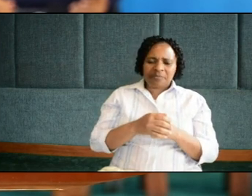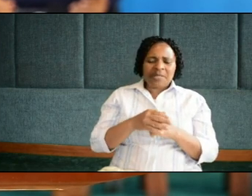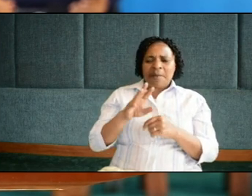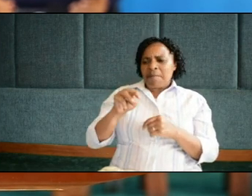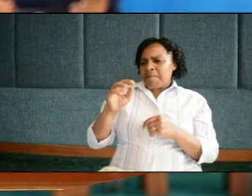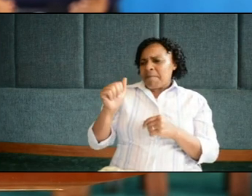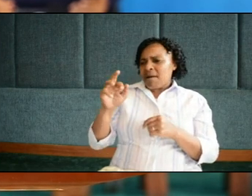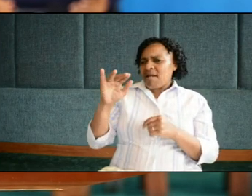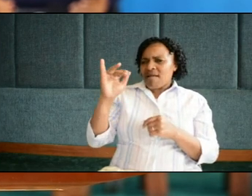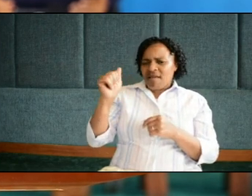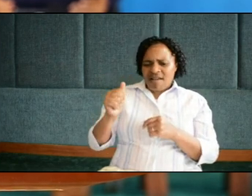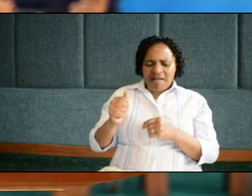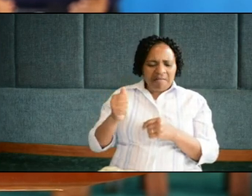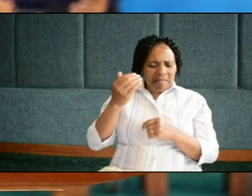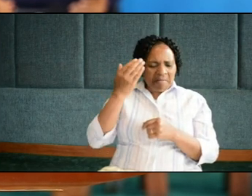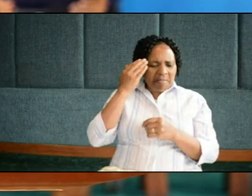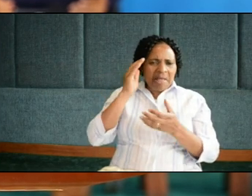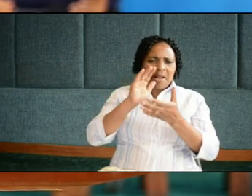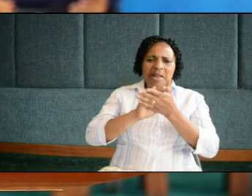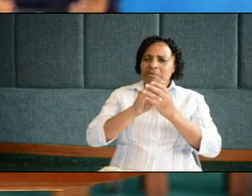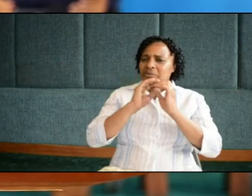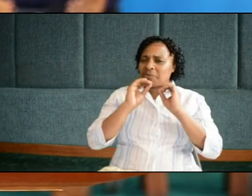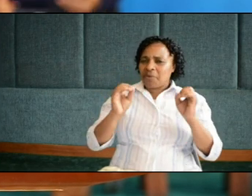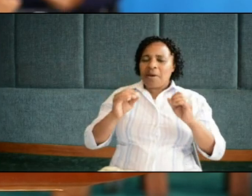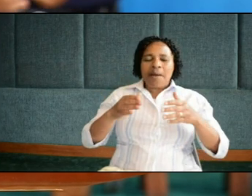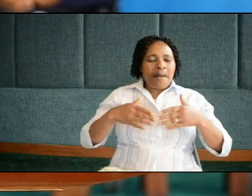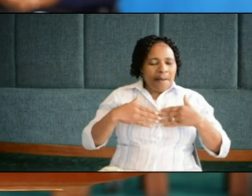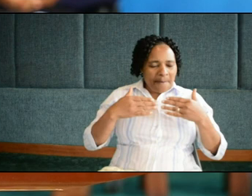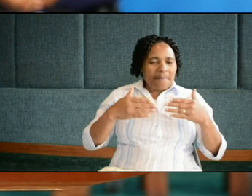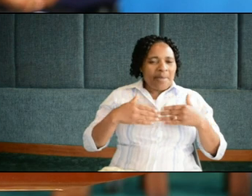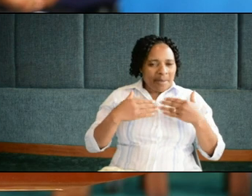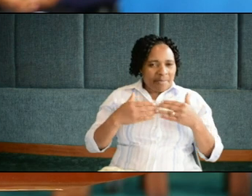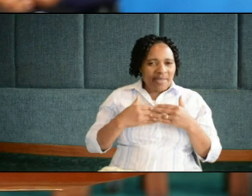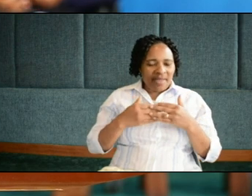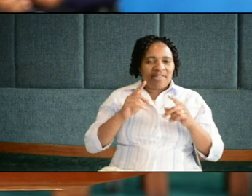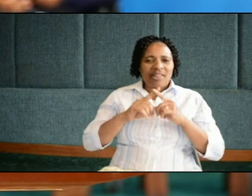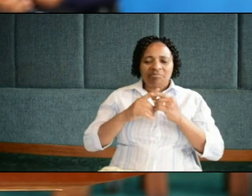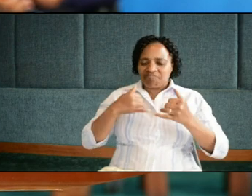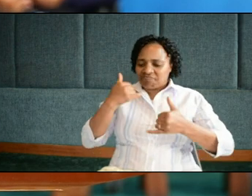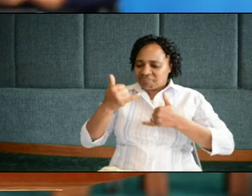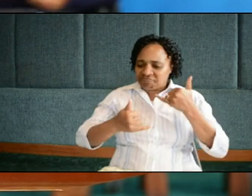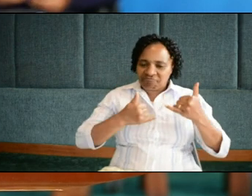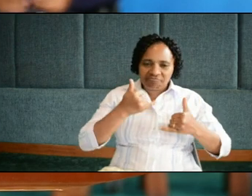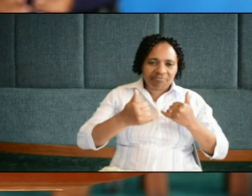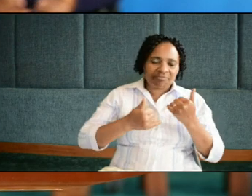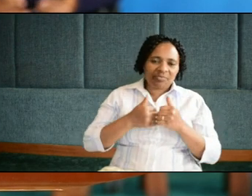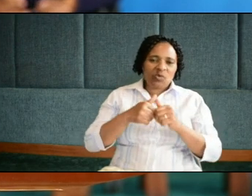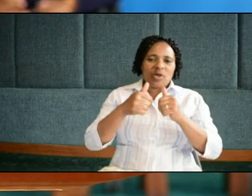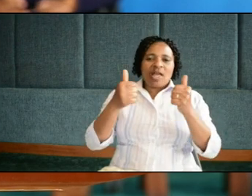was beyond disbelief. She was happy and she felt rejuvenated.